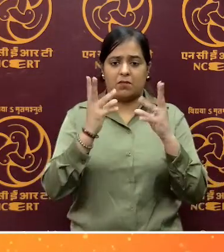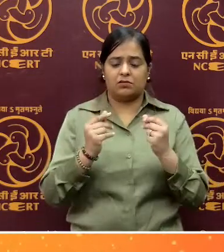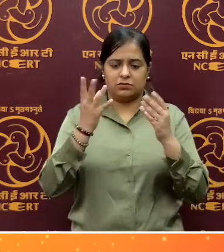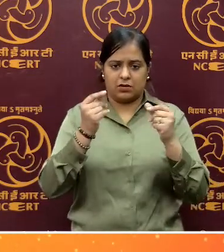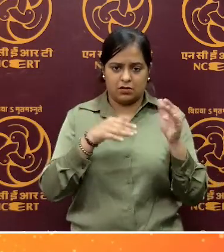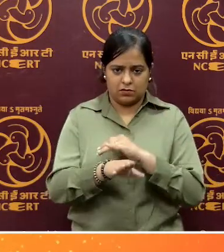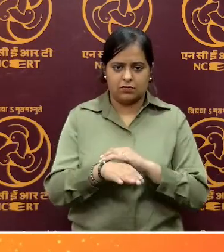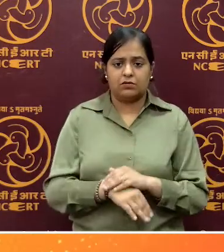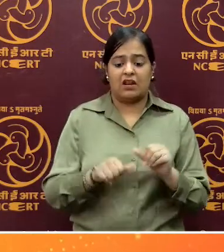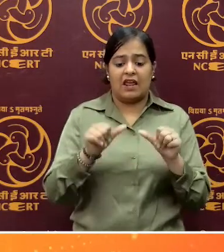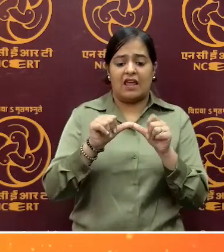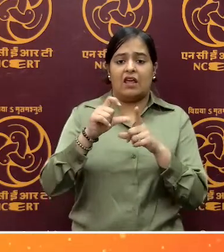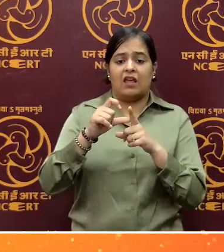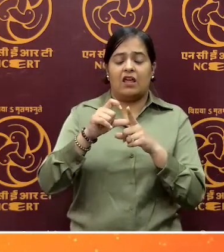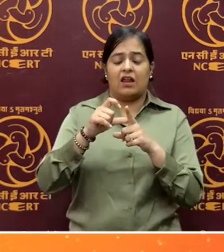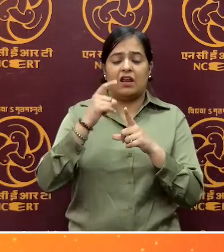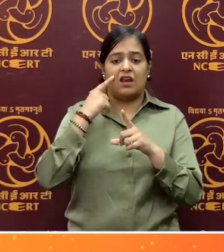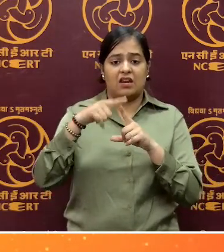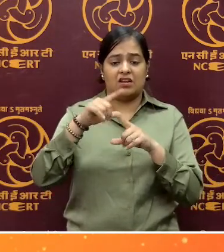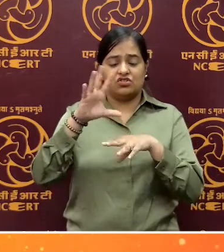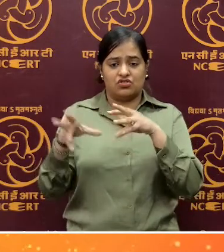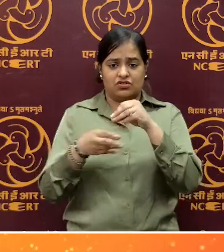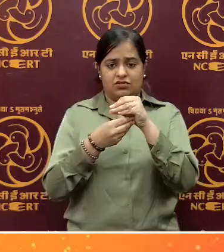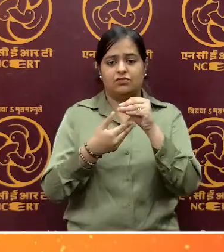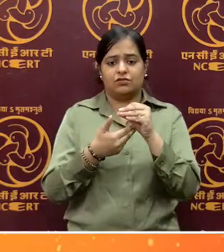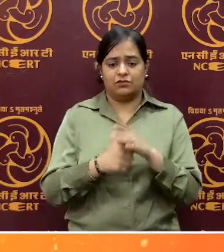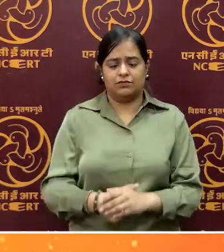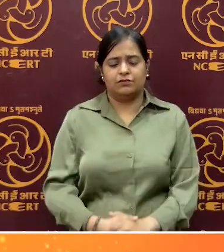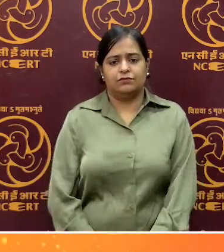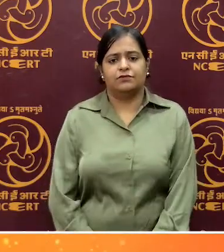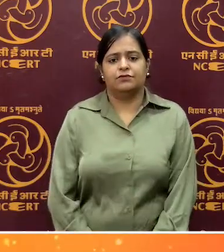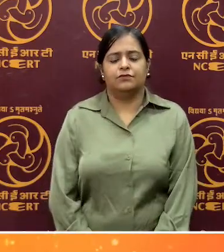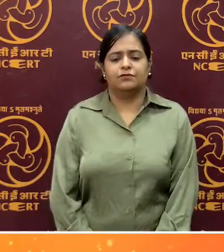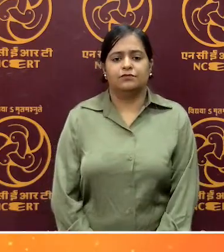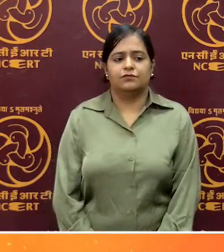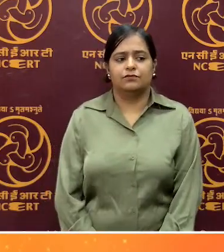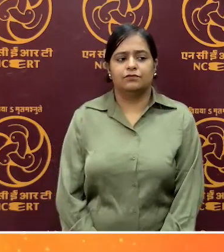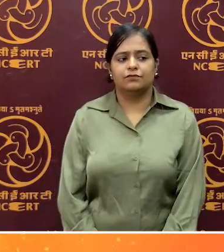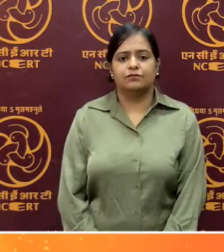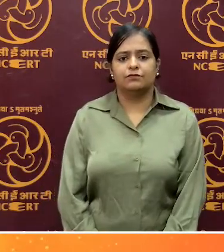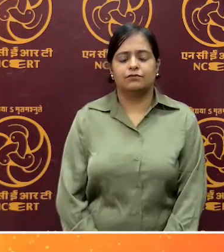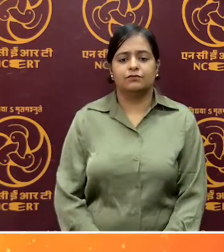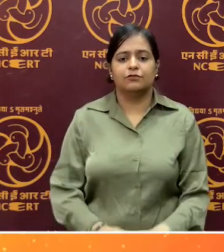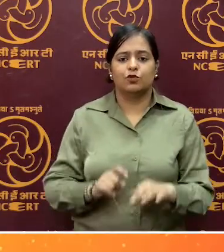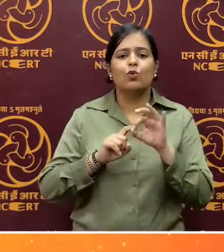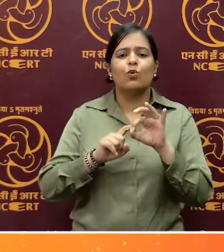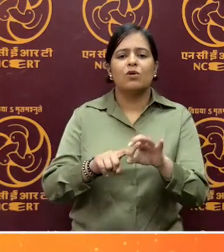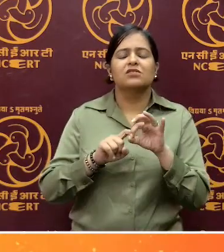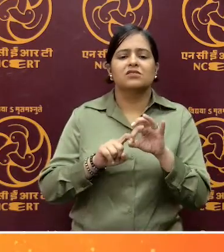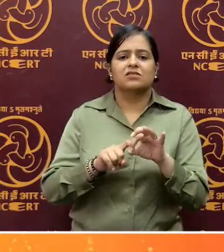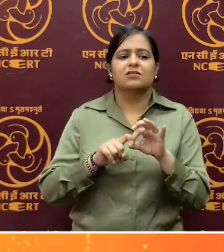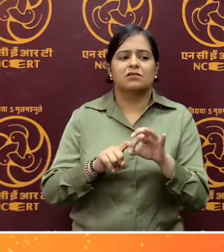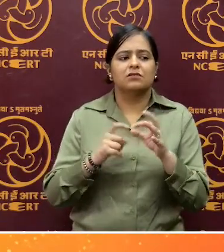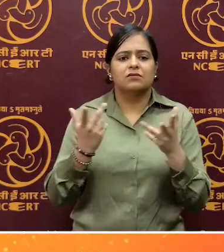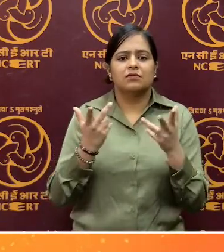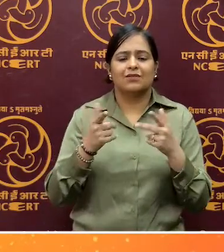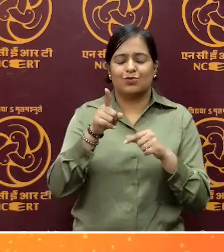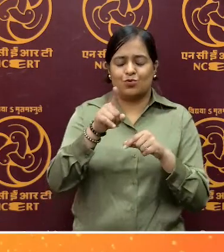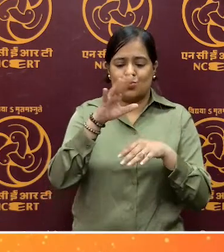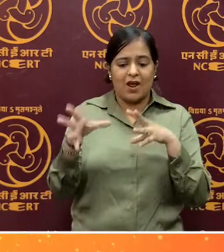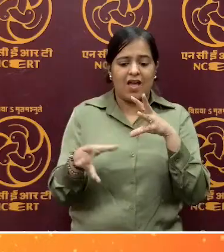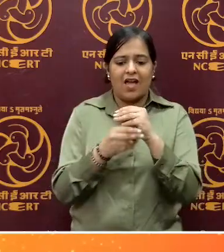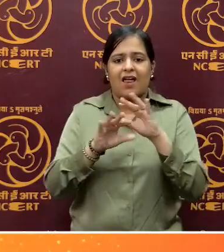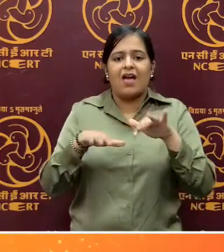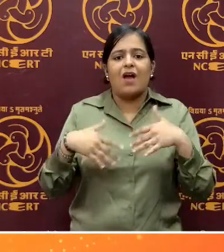that is addition. Let's take up the first operation, that is addition. Now the question is, how do we add two